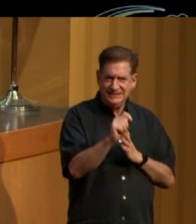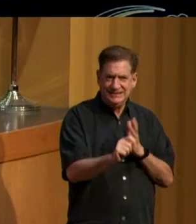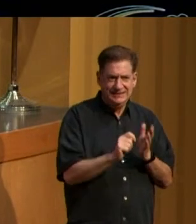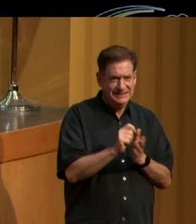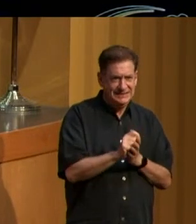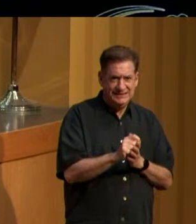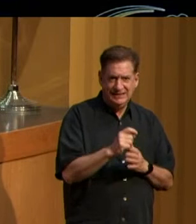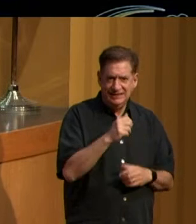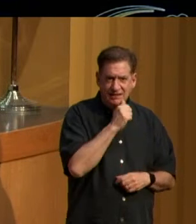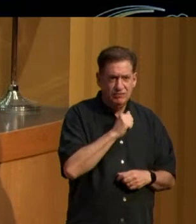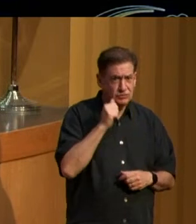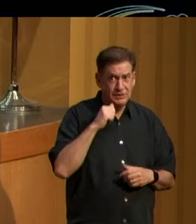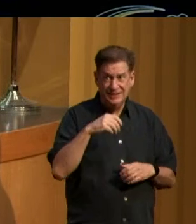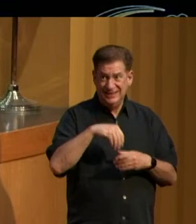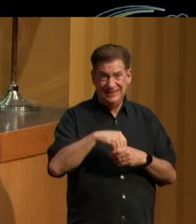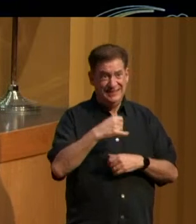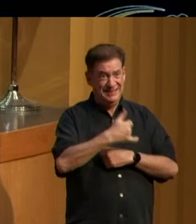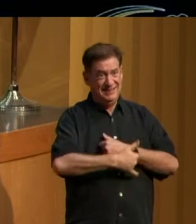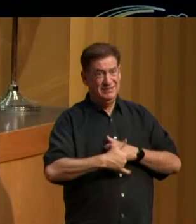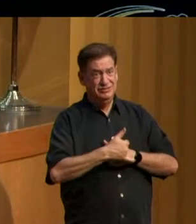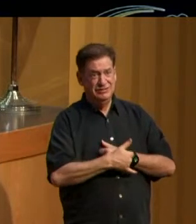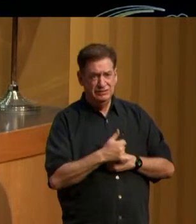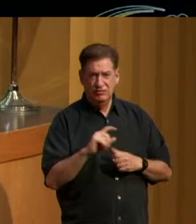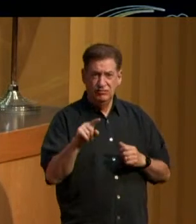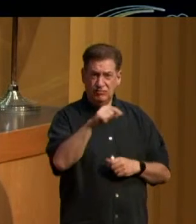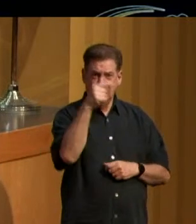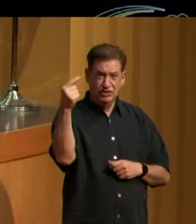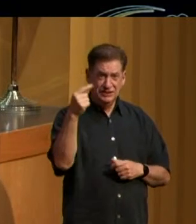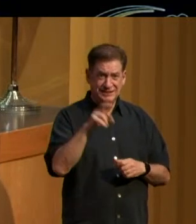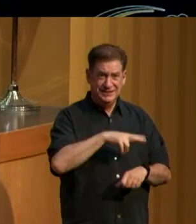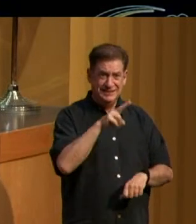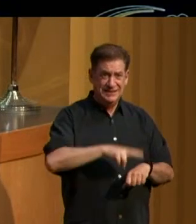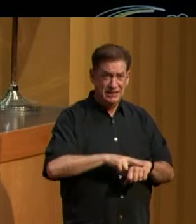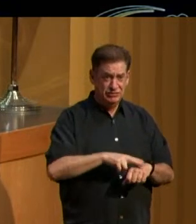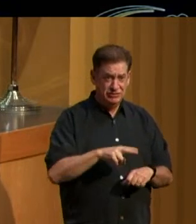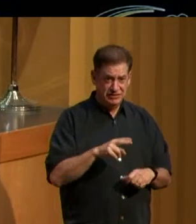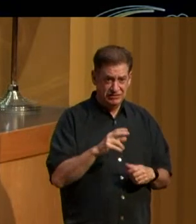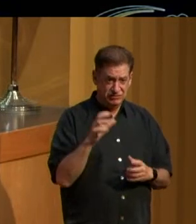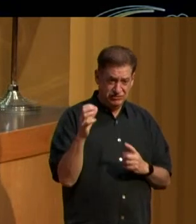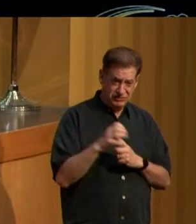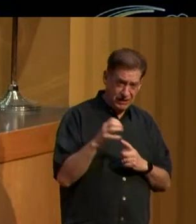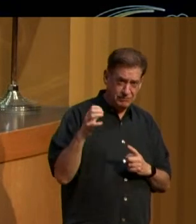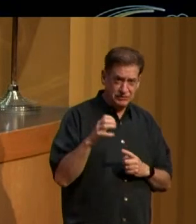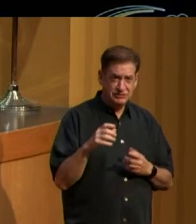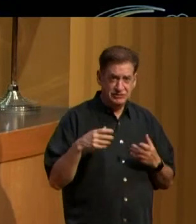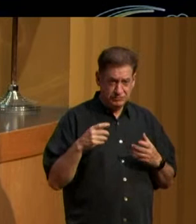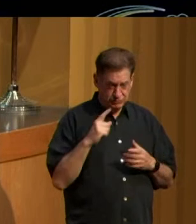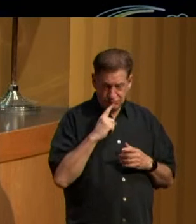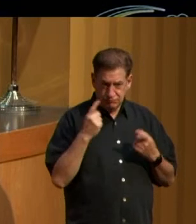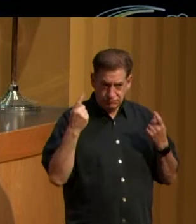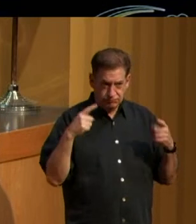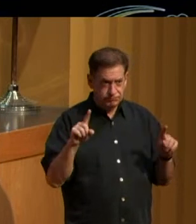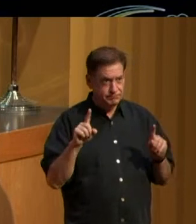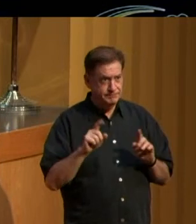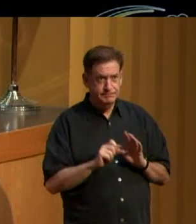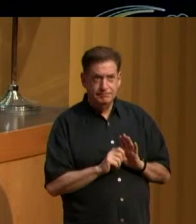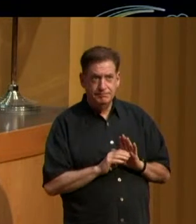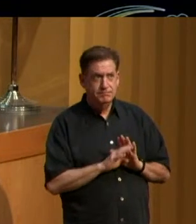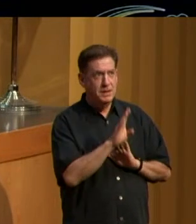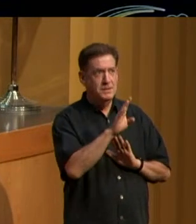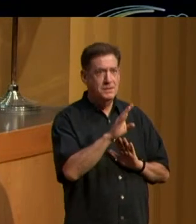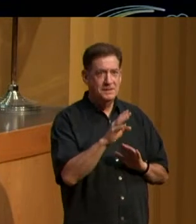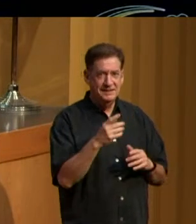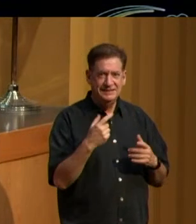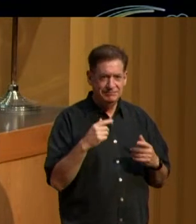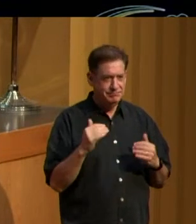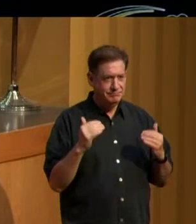in the nation. And to win the very first national championship just gives us a chance to as a springboard, to take this program to even higher